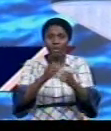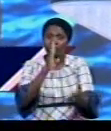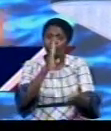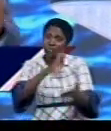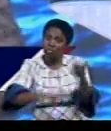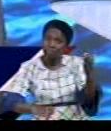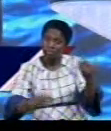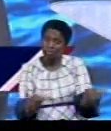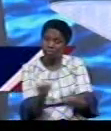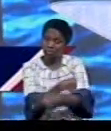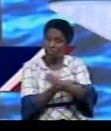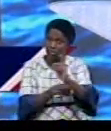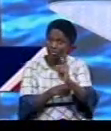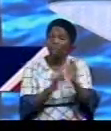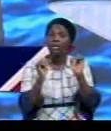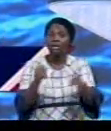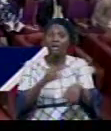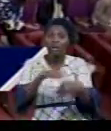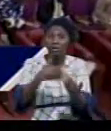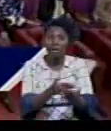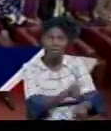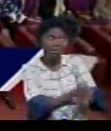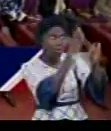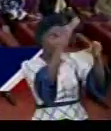life be cleared out of your life today?